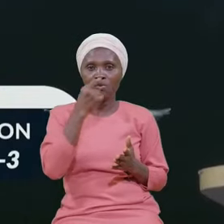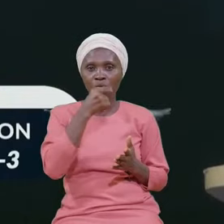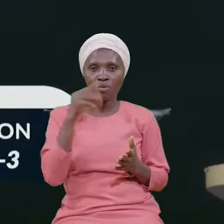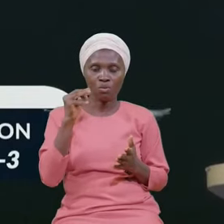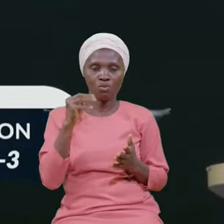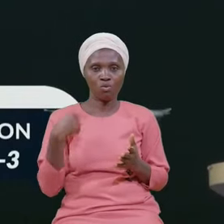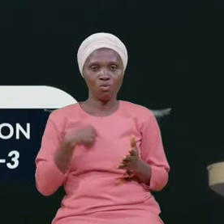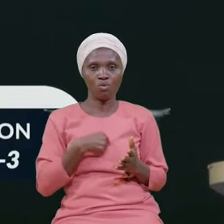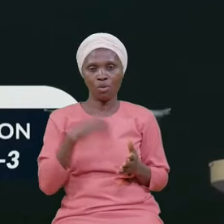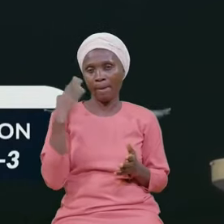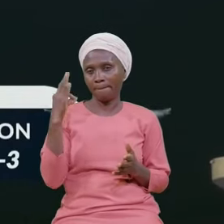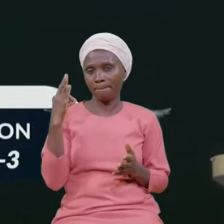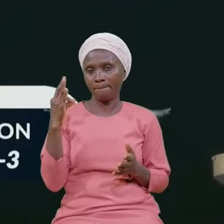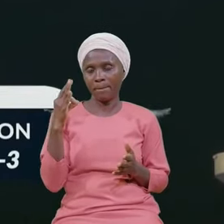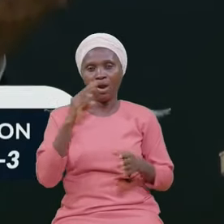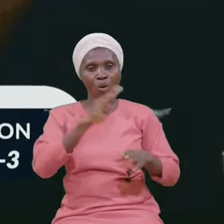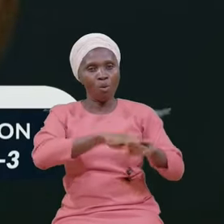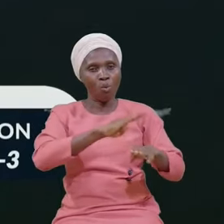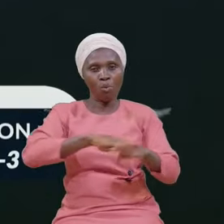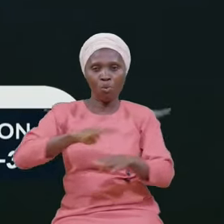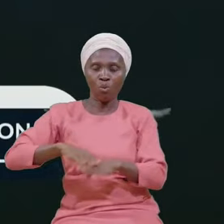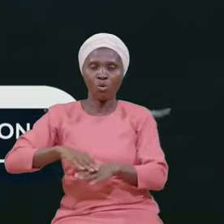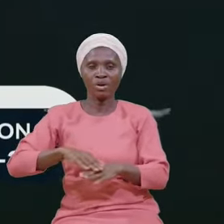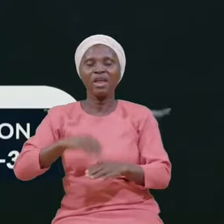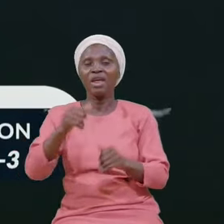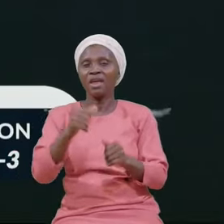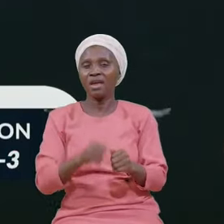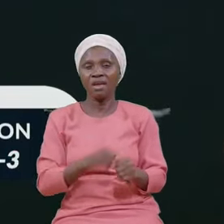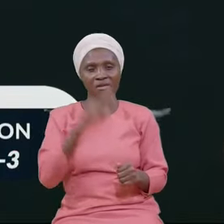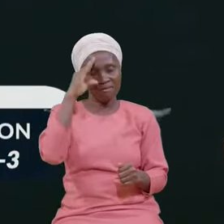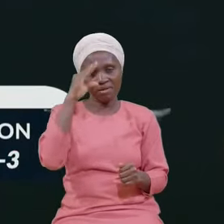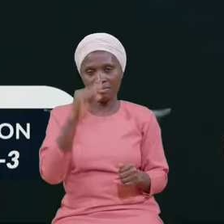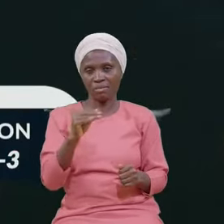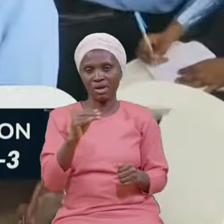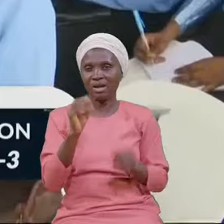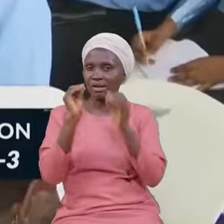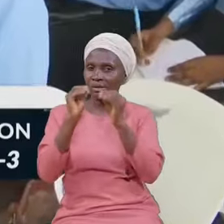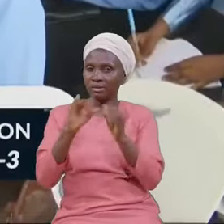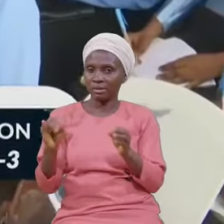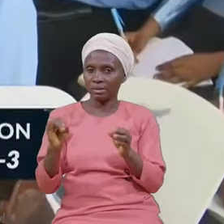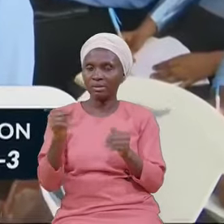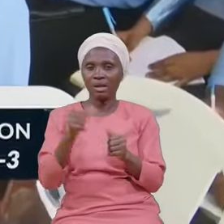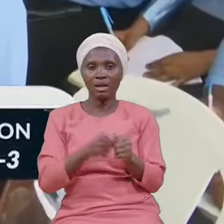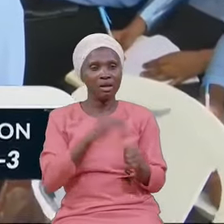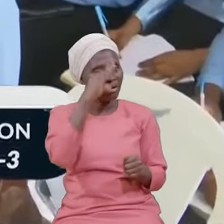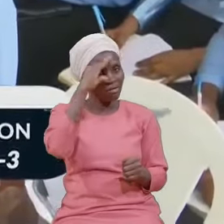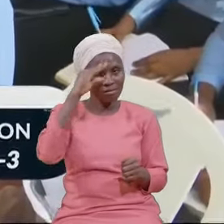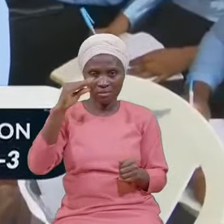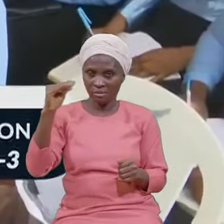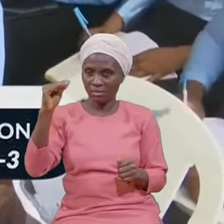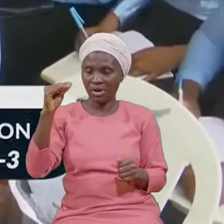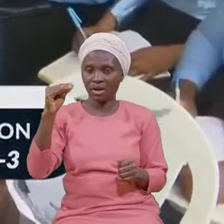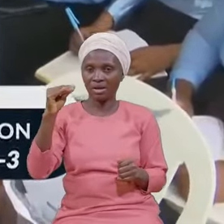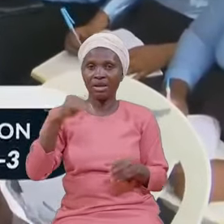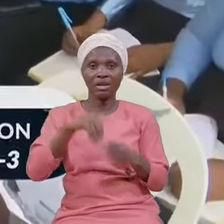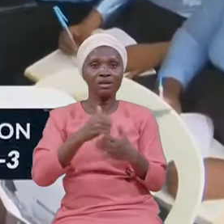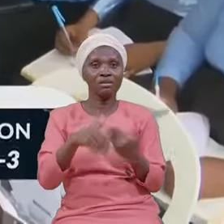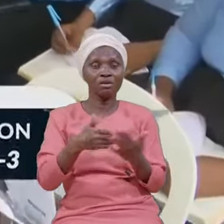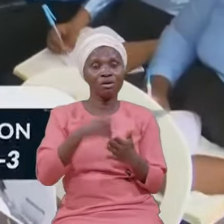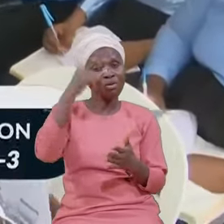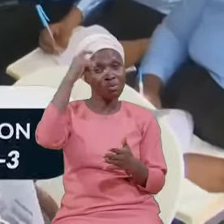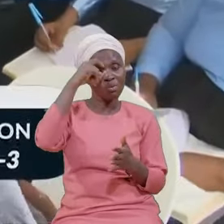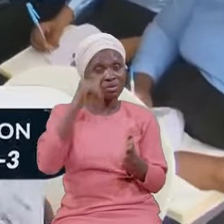warning every man and teaching every man in all wisdom that we